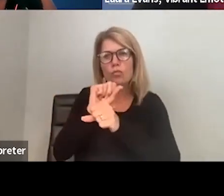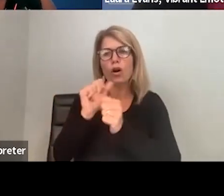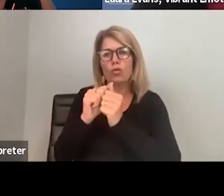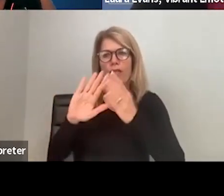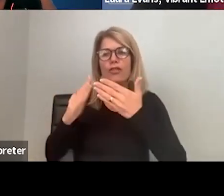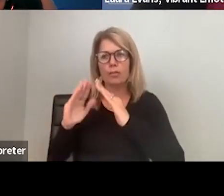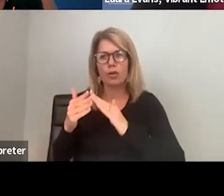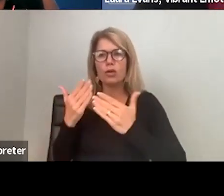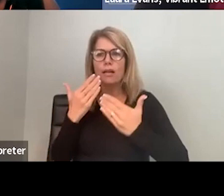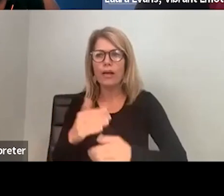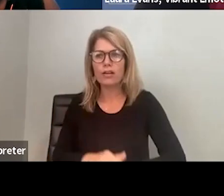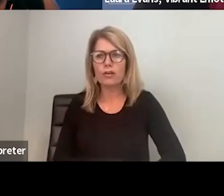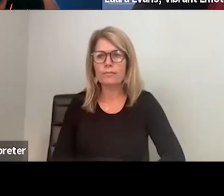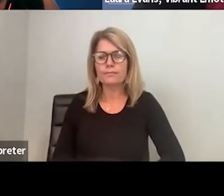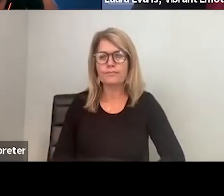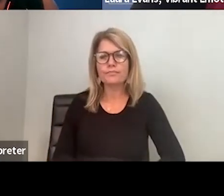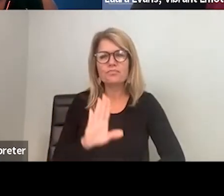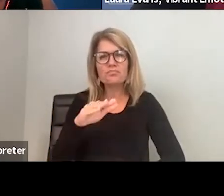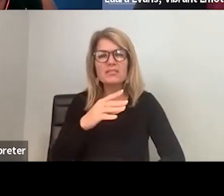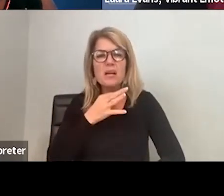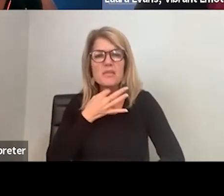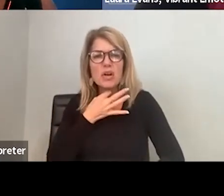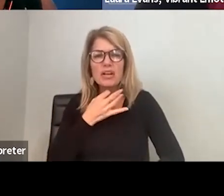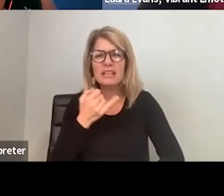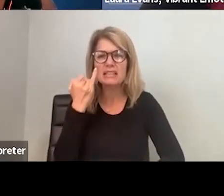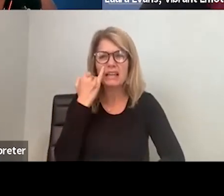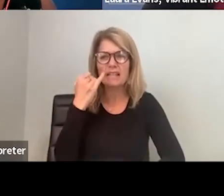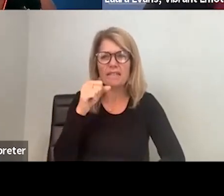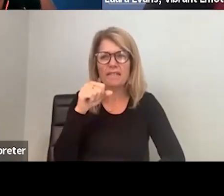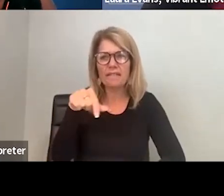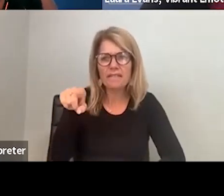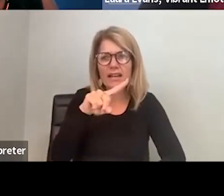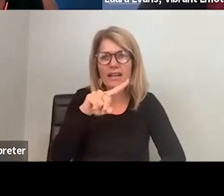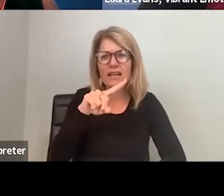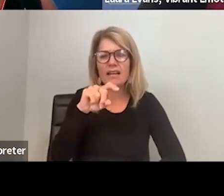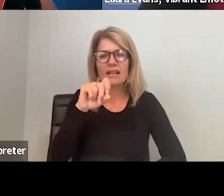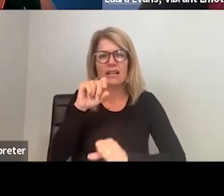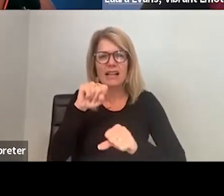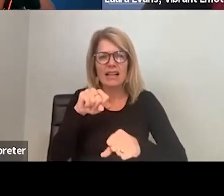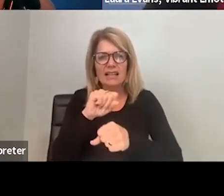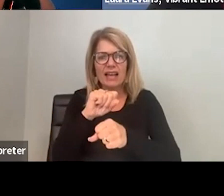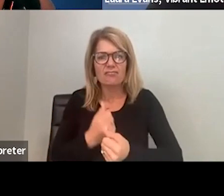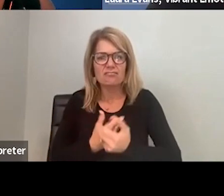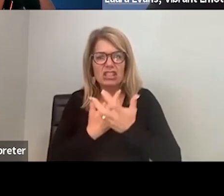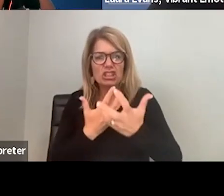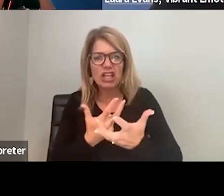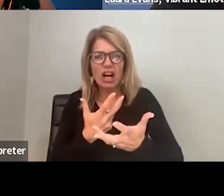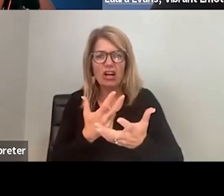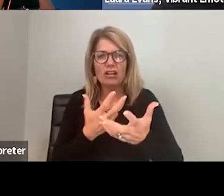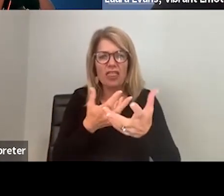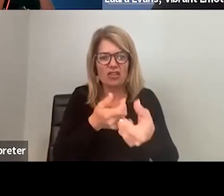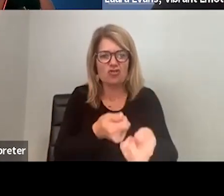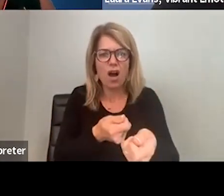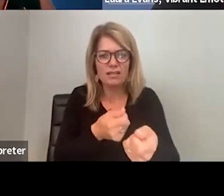wondered if any of the speakers could share their thoughts on some of the trust issues with communities. We have some questions